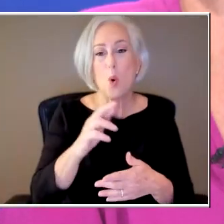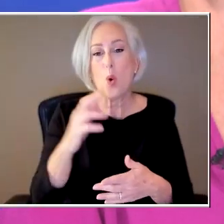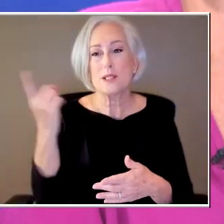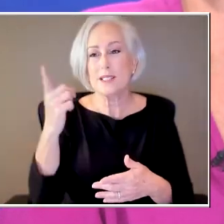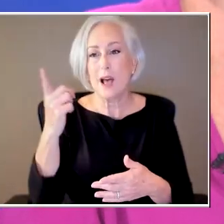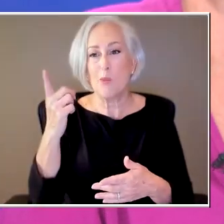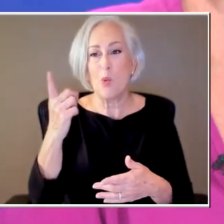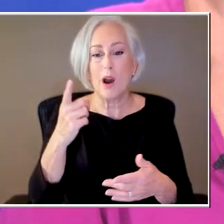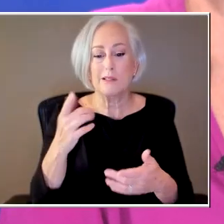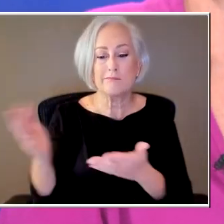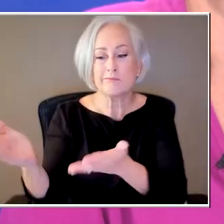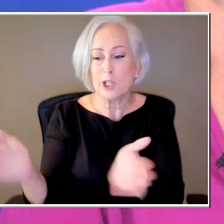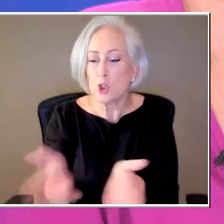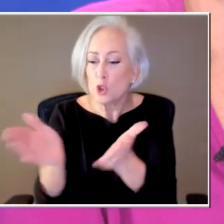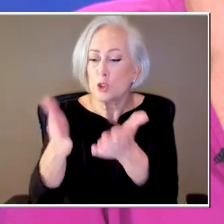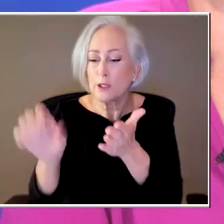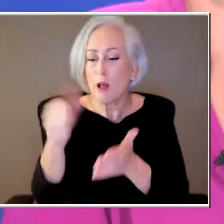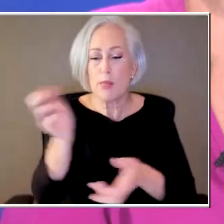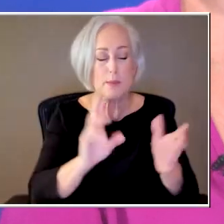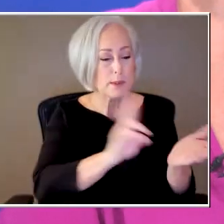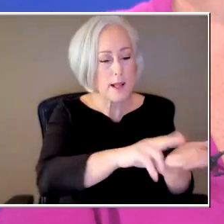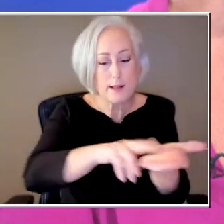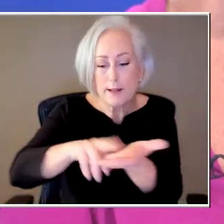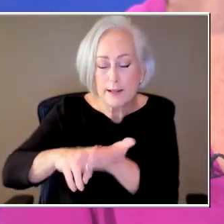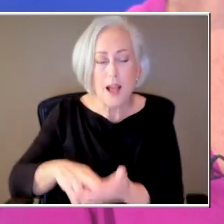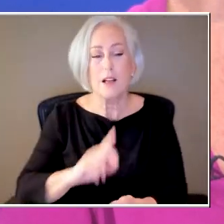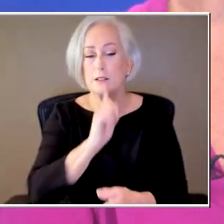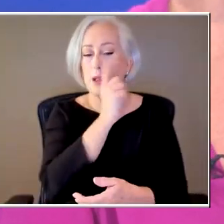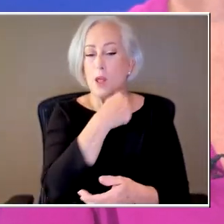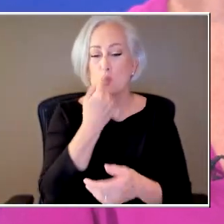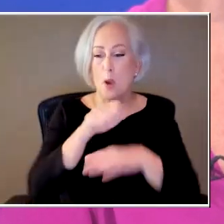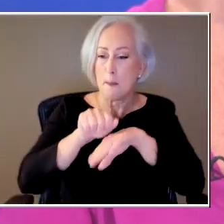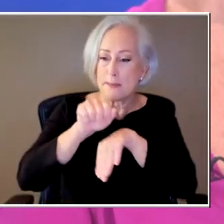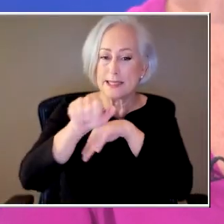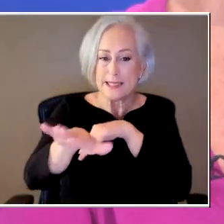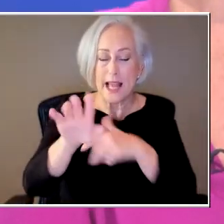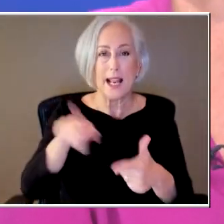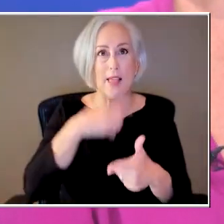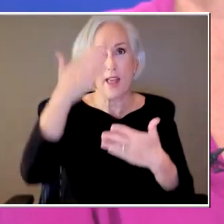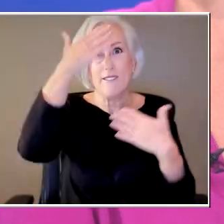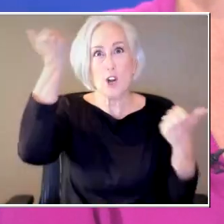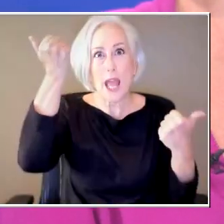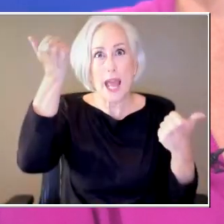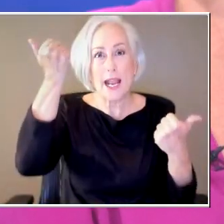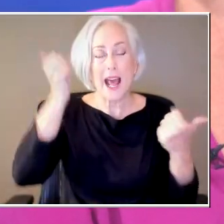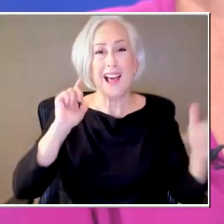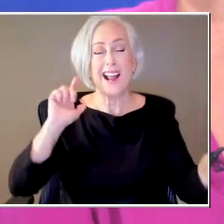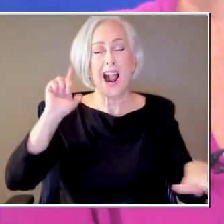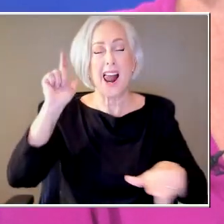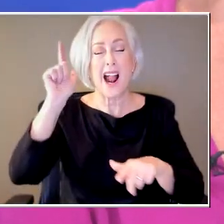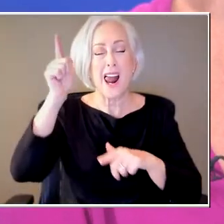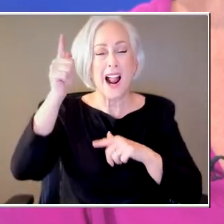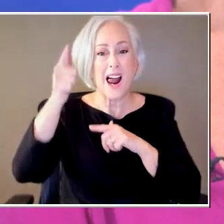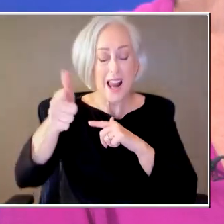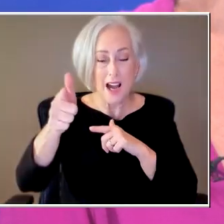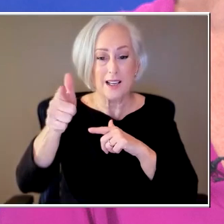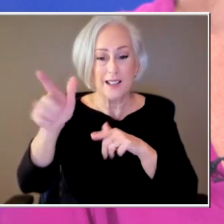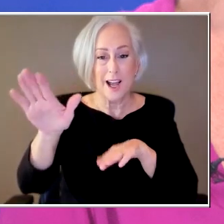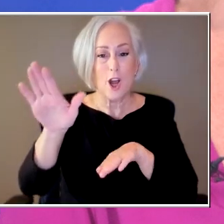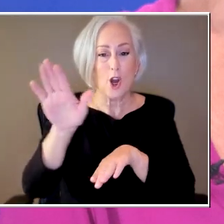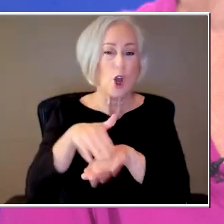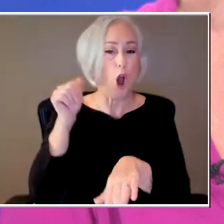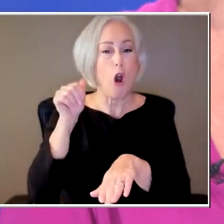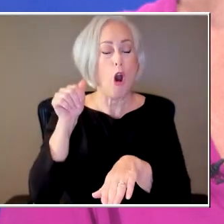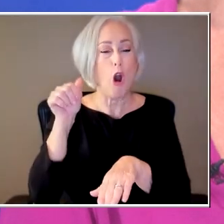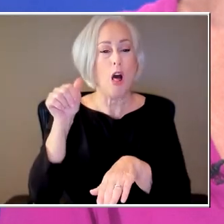swipe and swab and send it in, and then they forget about it, and then they get this call just kind of randomly, and